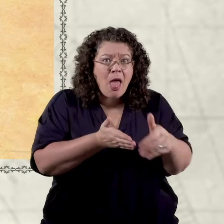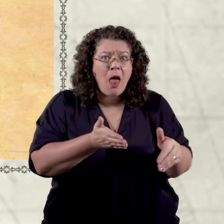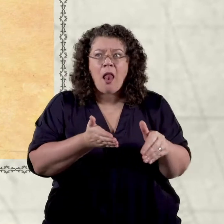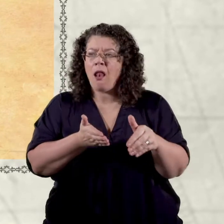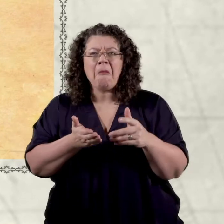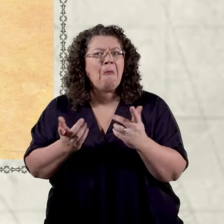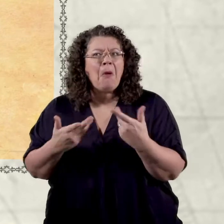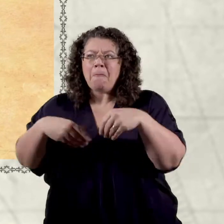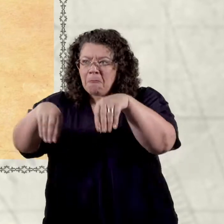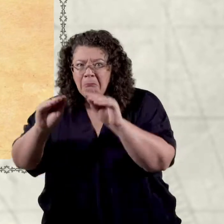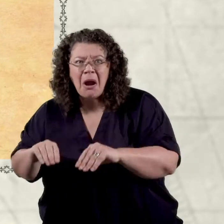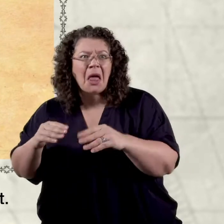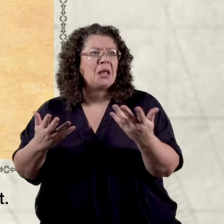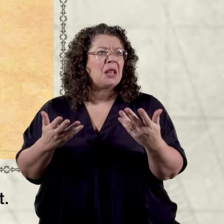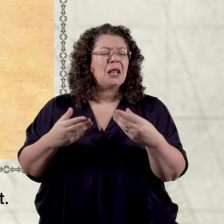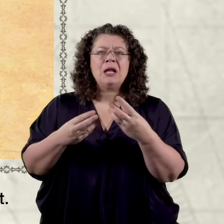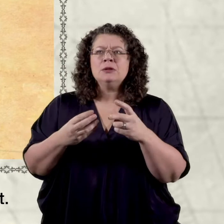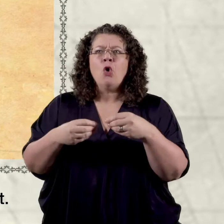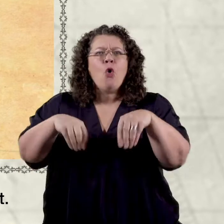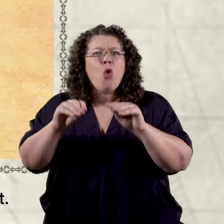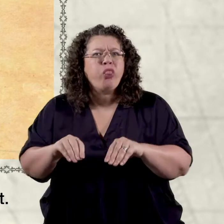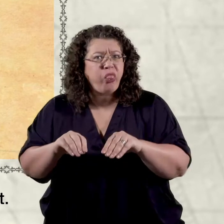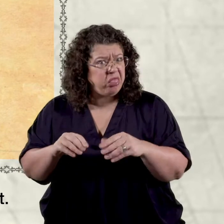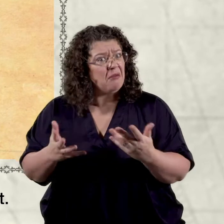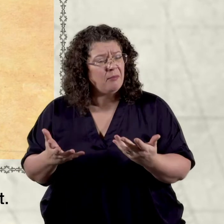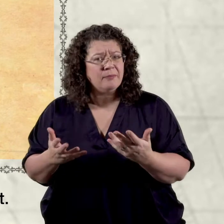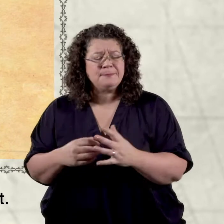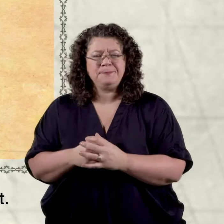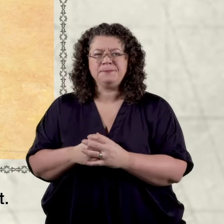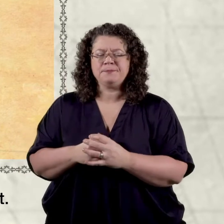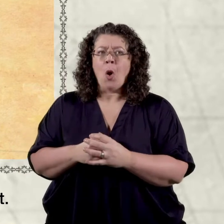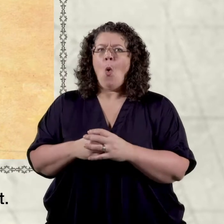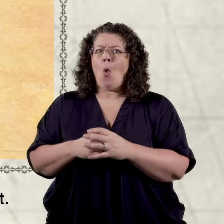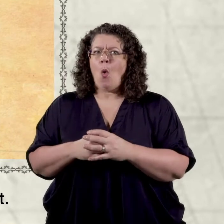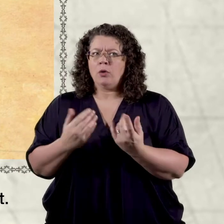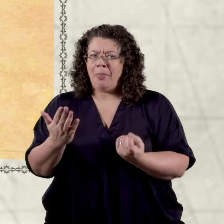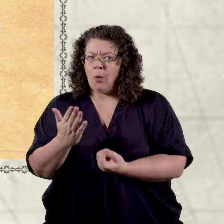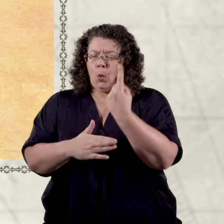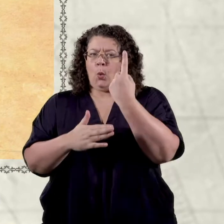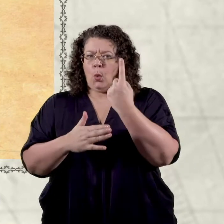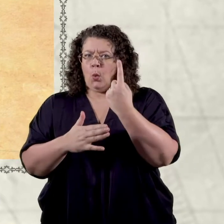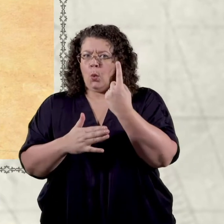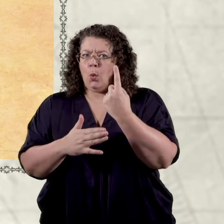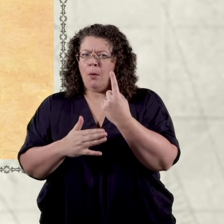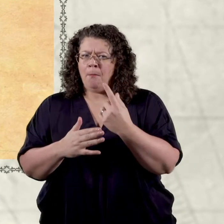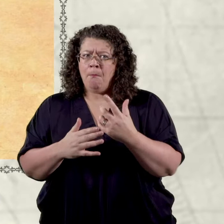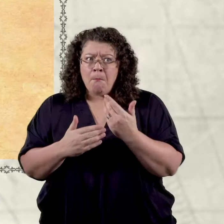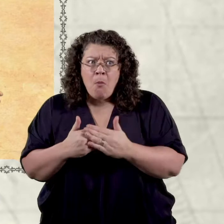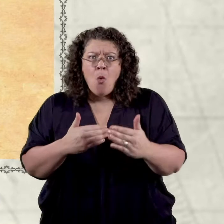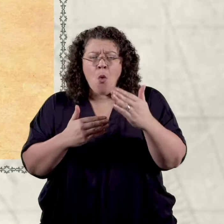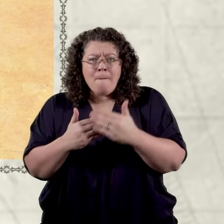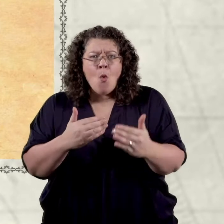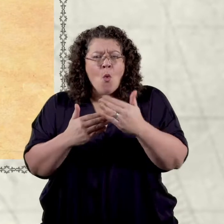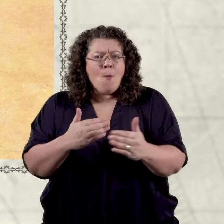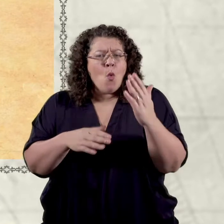and cloth. But oh, something big happened after that. There was more and more work in